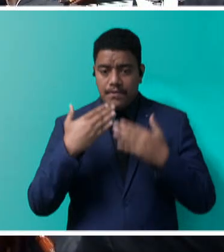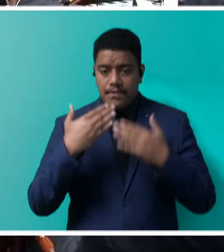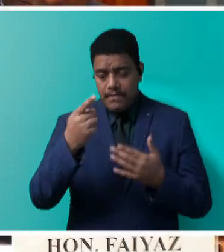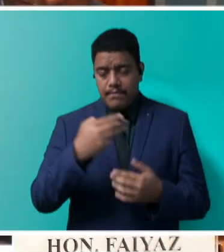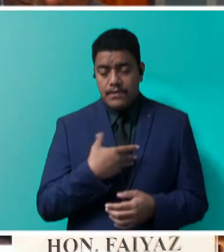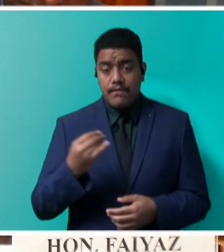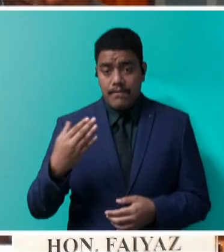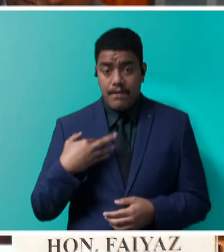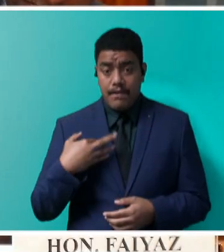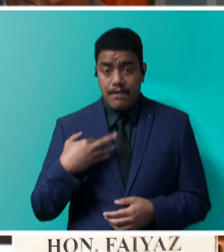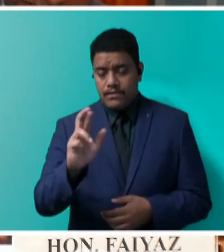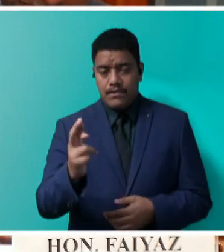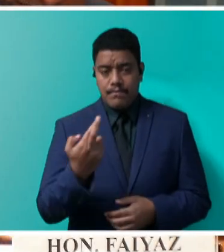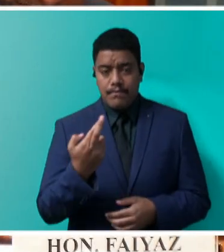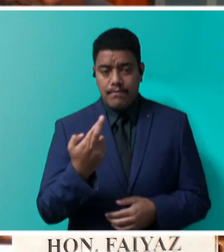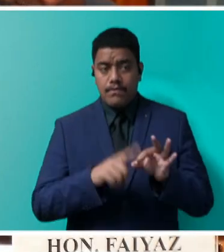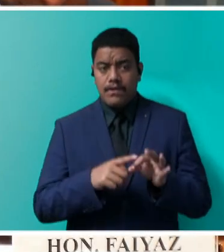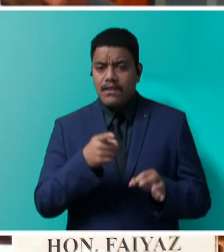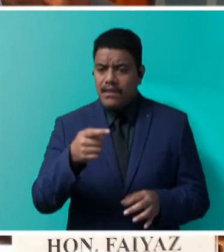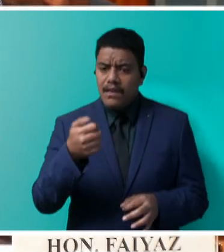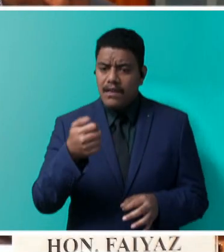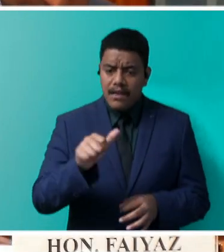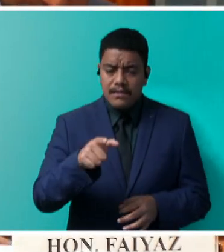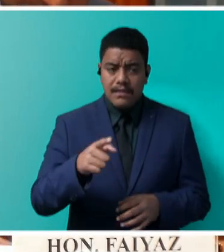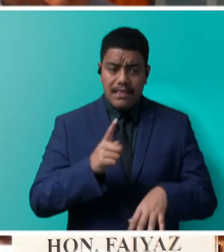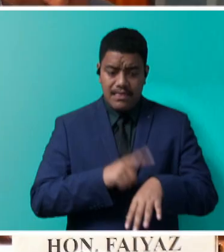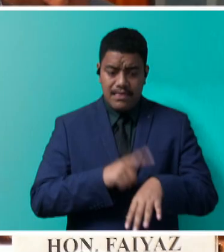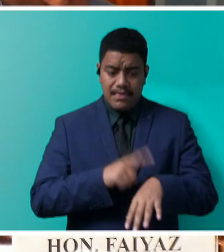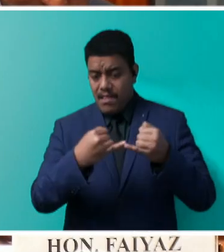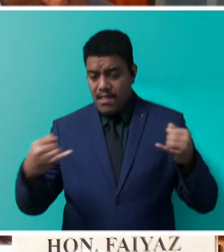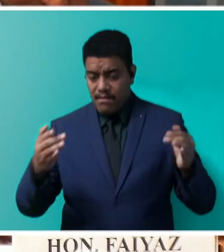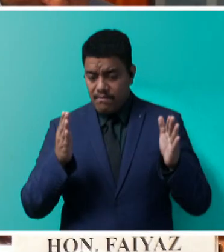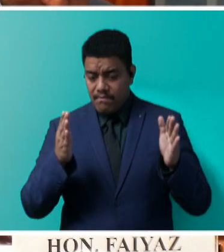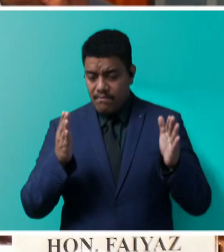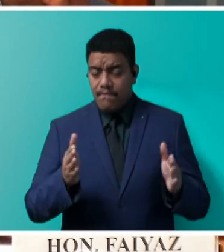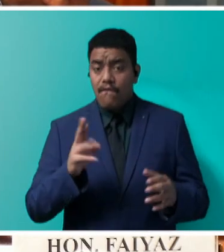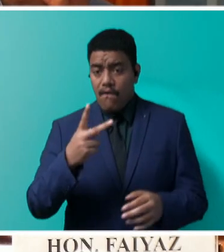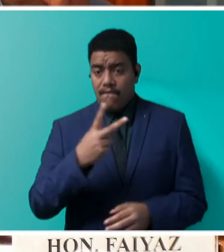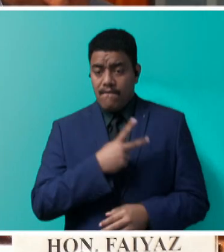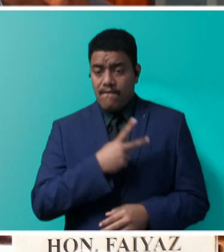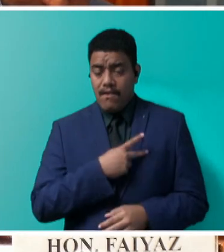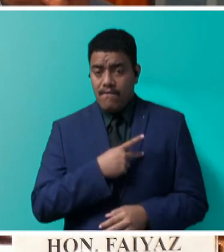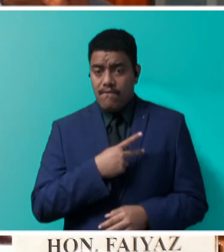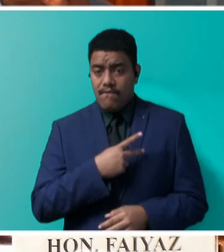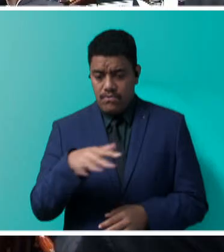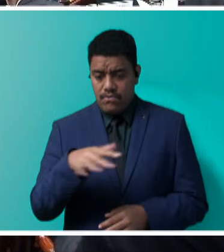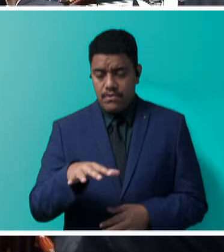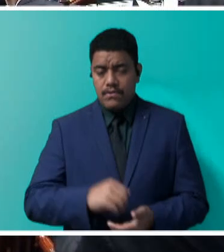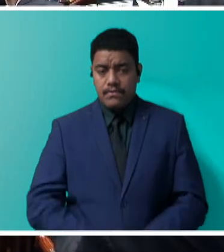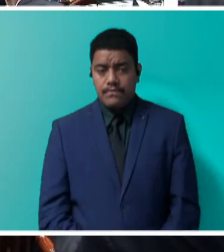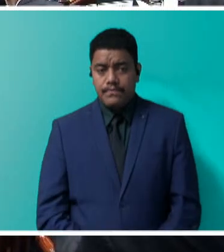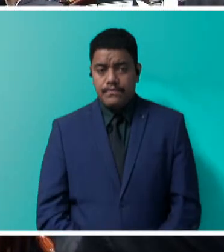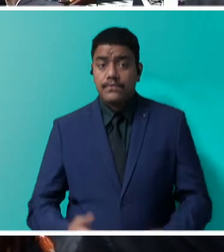his reply to the question. Is there any likely timelines for the various phases of Valelevu in particular?